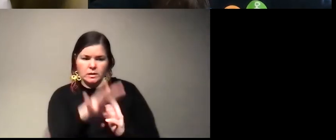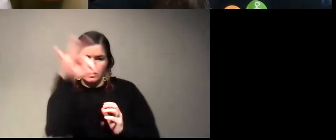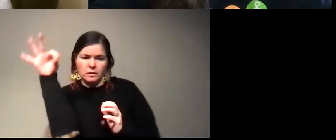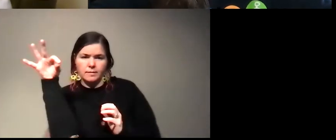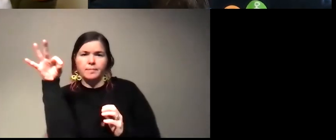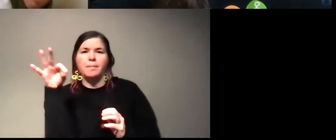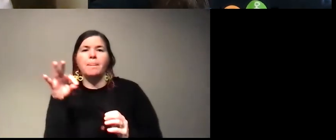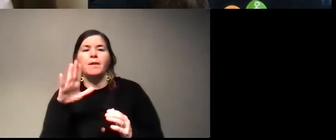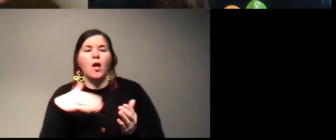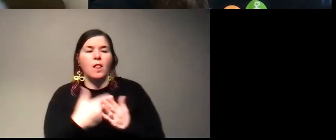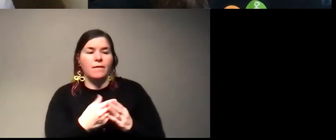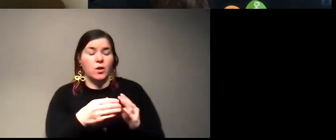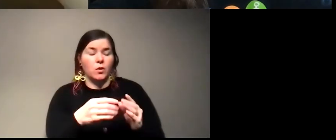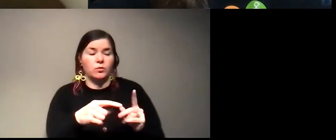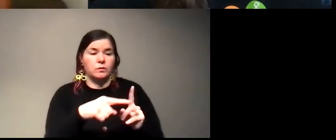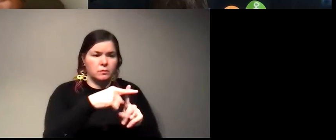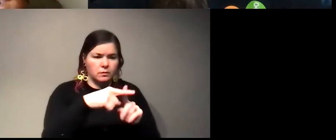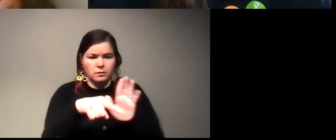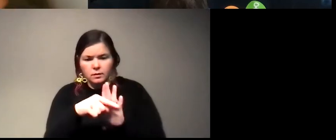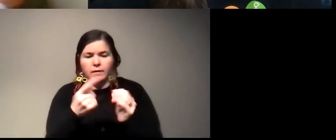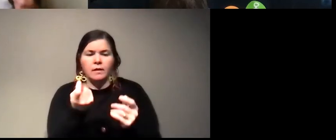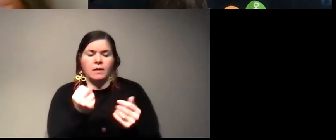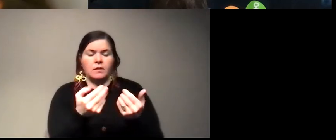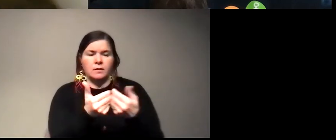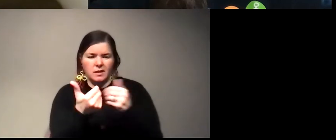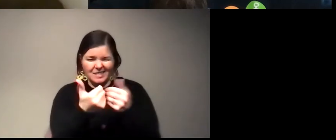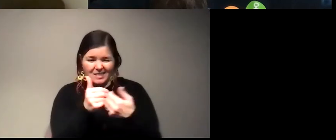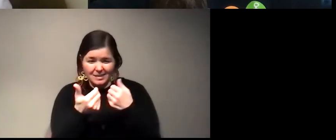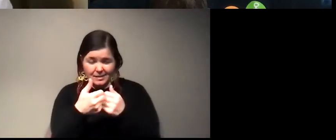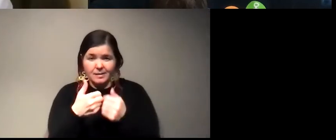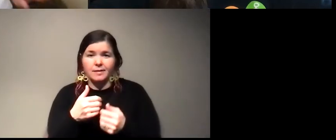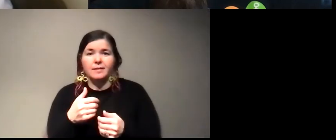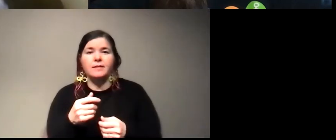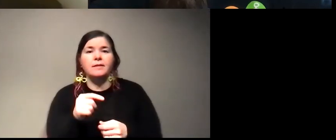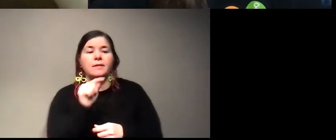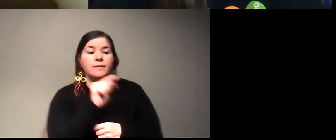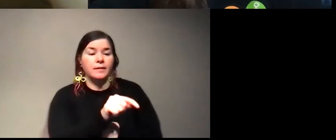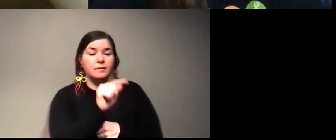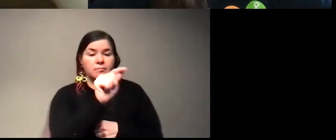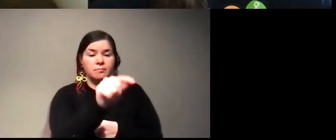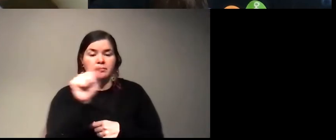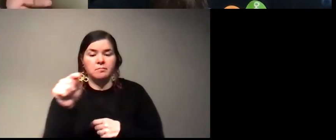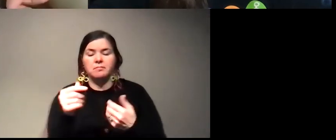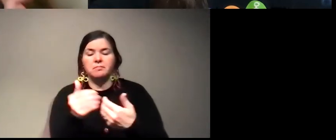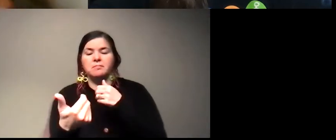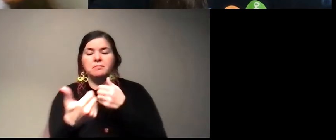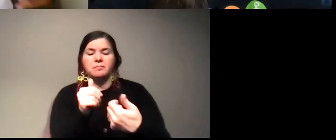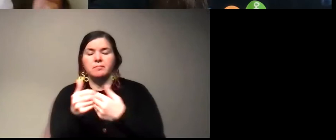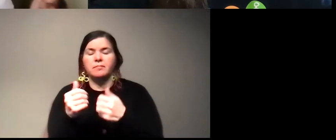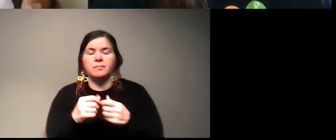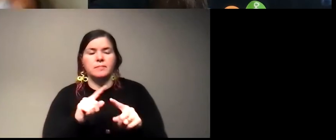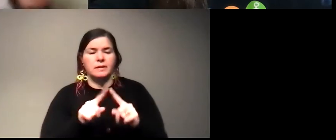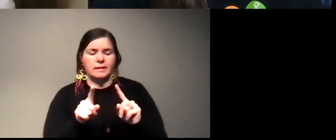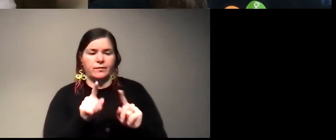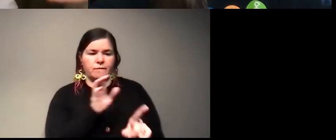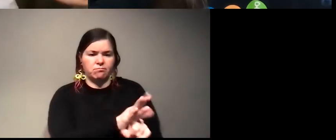all of those things a charge, then we have to sort them all out. I need to be able to say that I have this, this, this, and this, all in their own